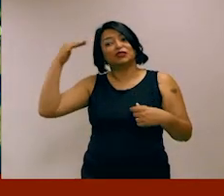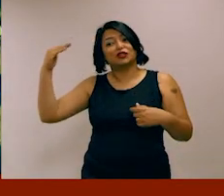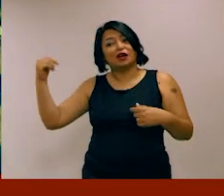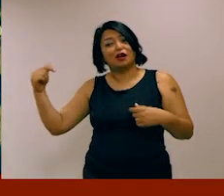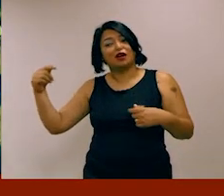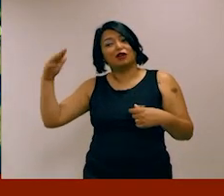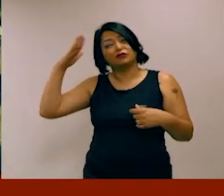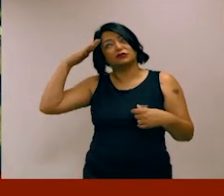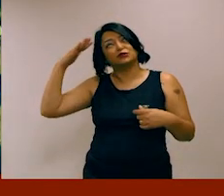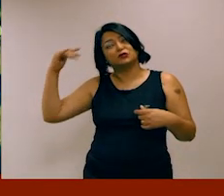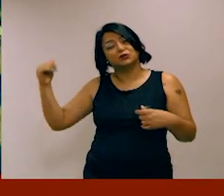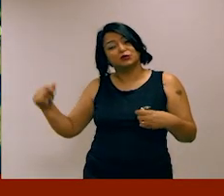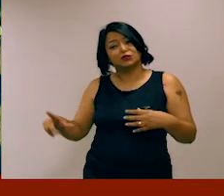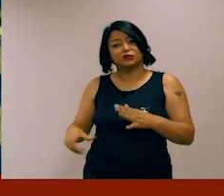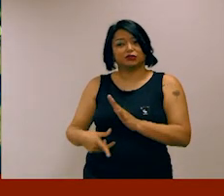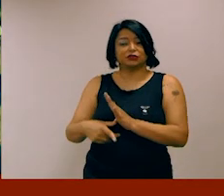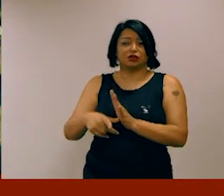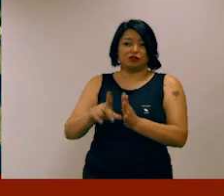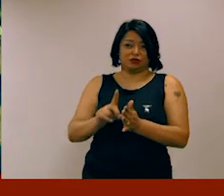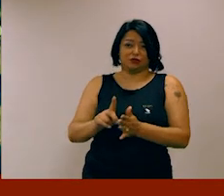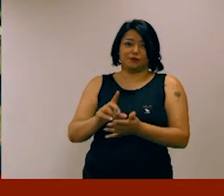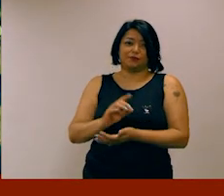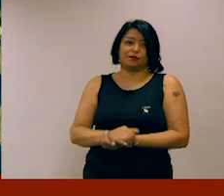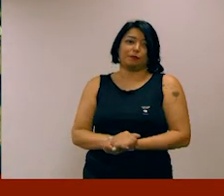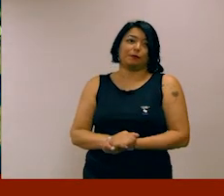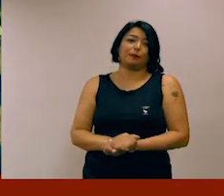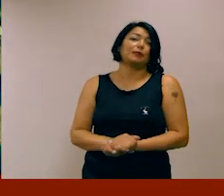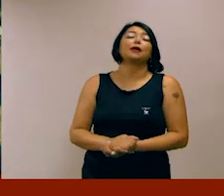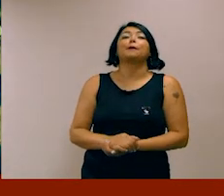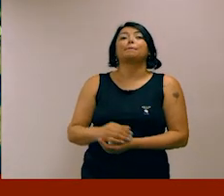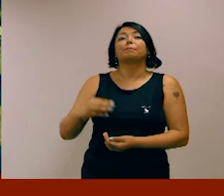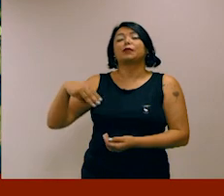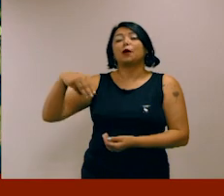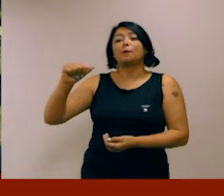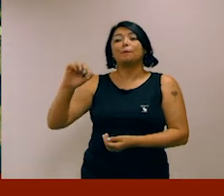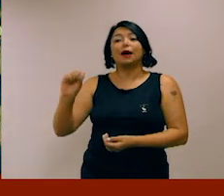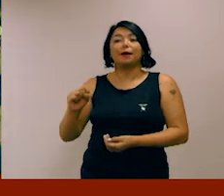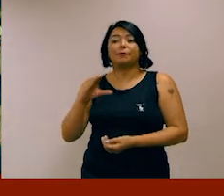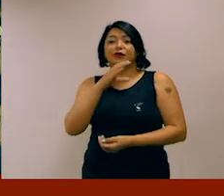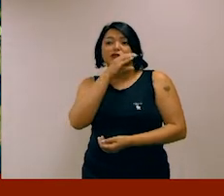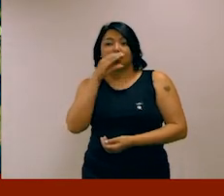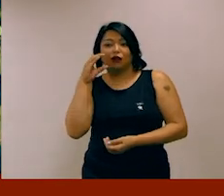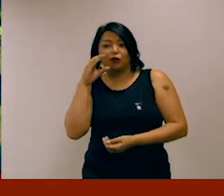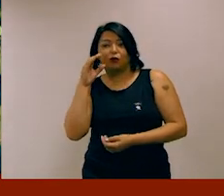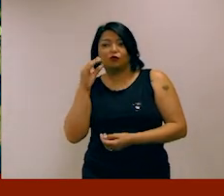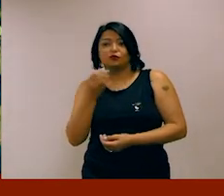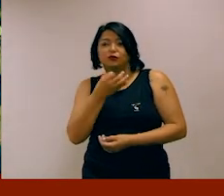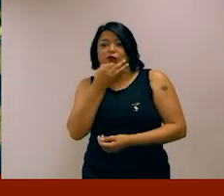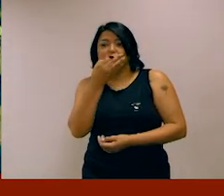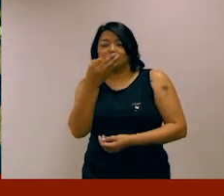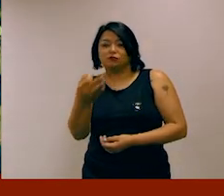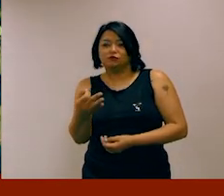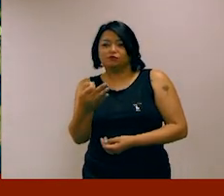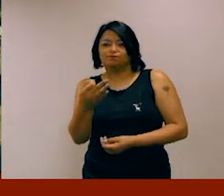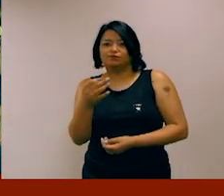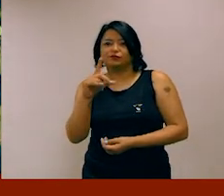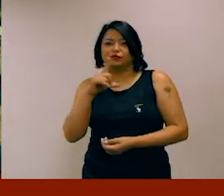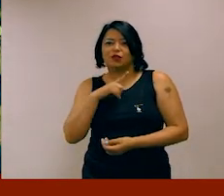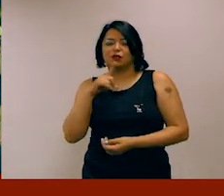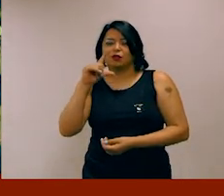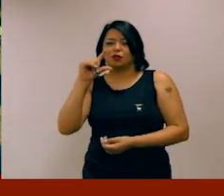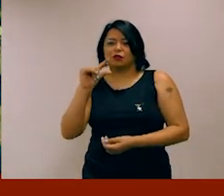we expected from the way it was built. So the heat map came as a different